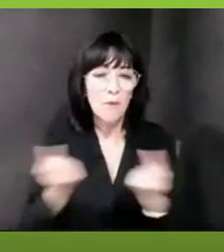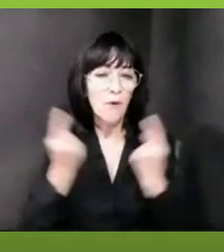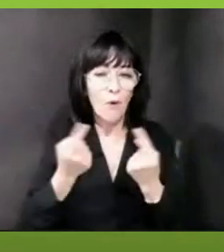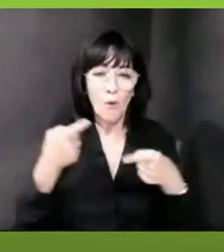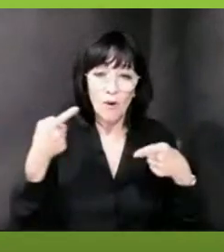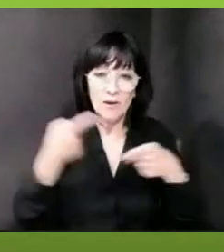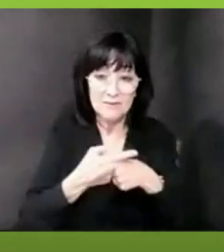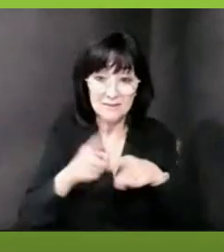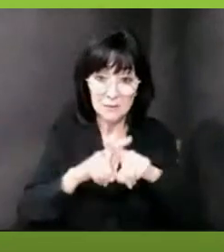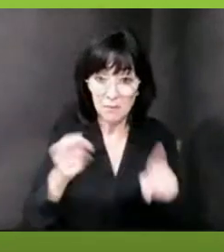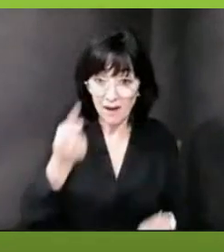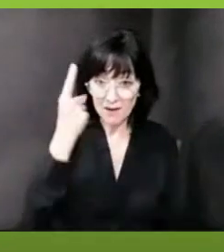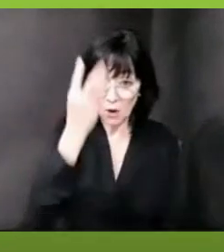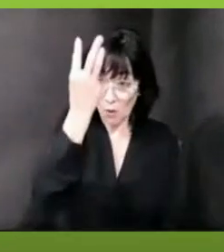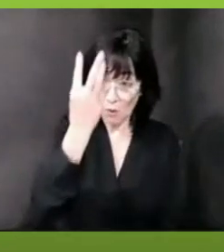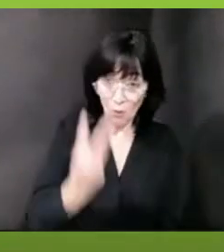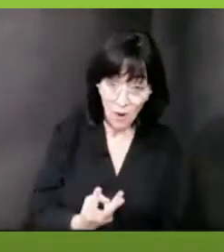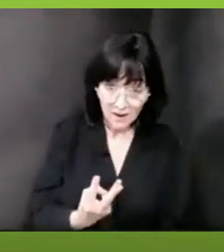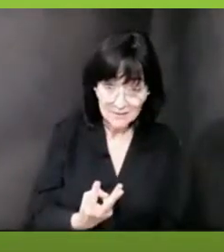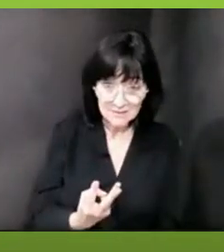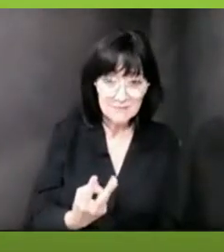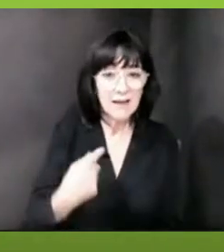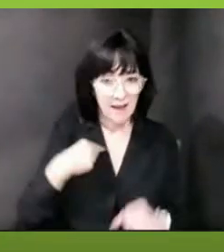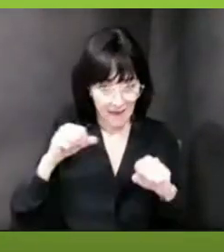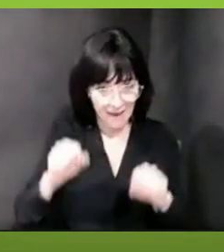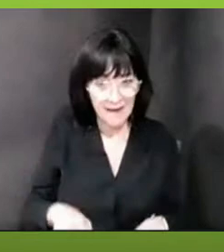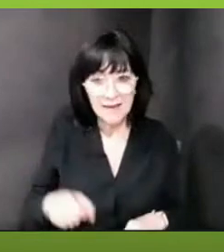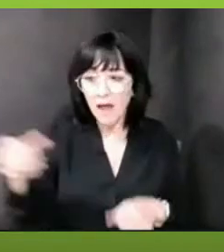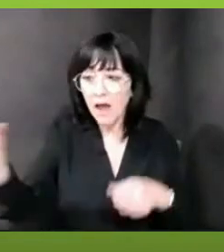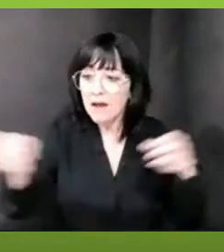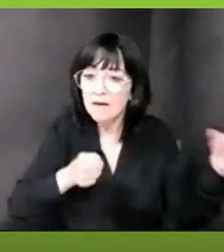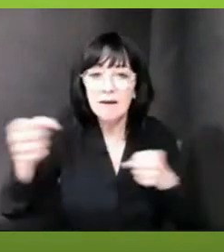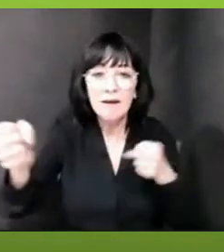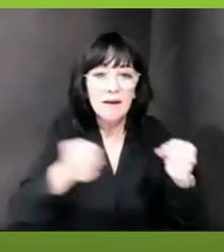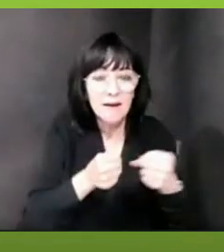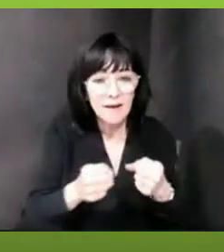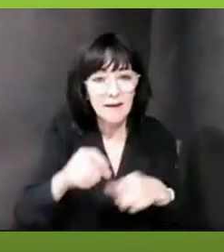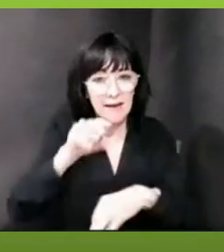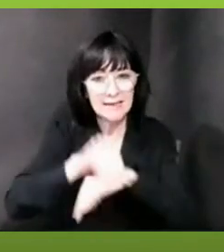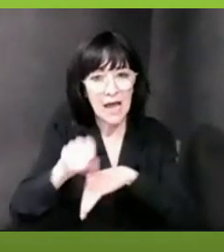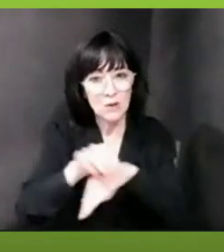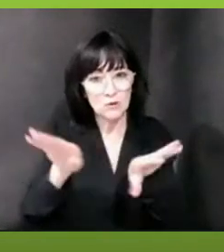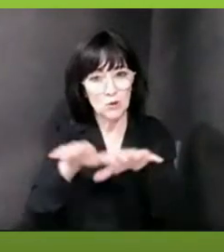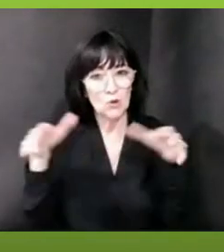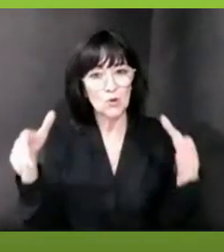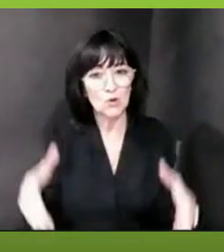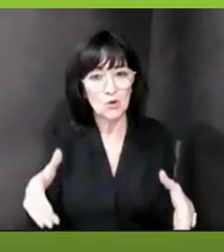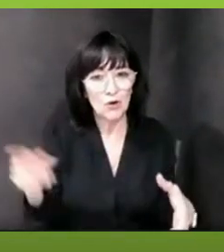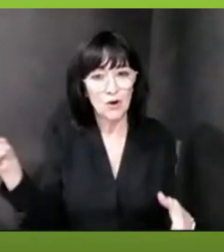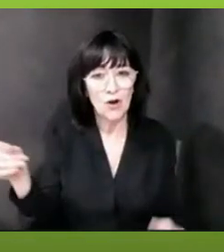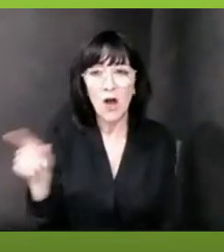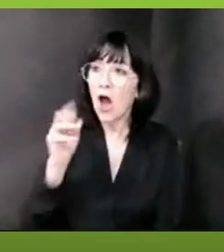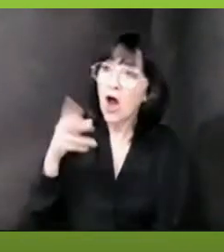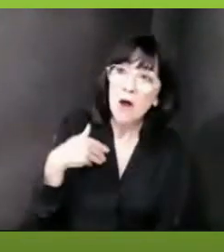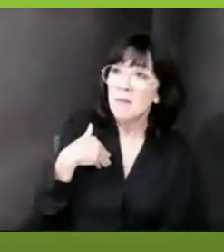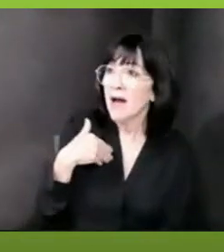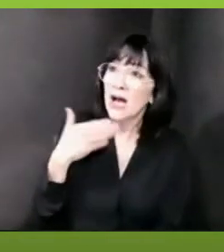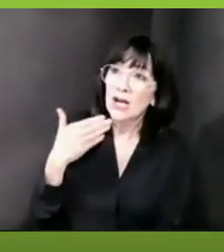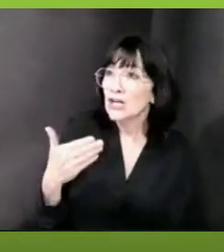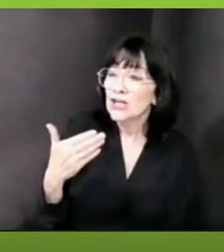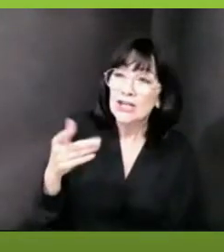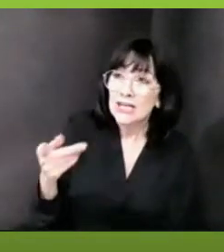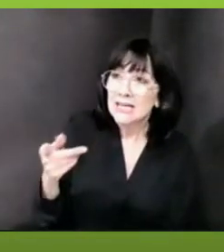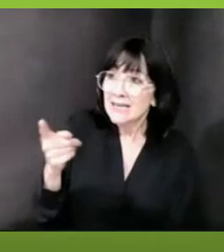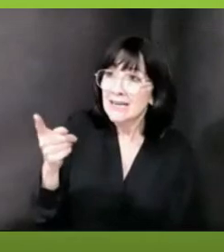on Wednesdays, I can mix them up, and it's amazing. They're like, oh my goodness, you come to my school,